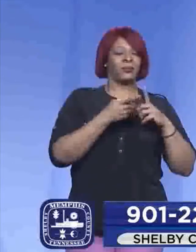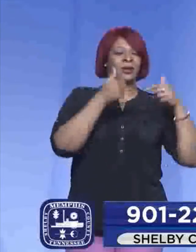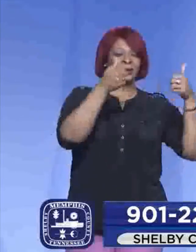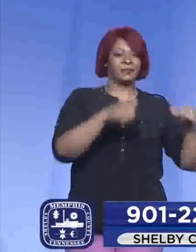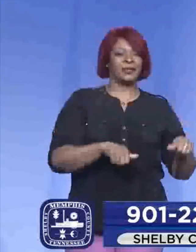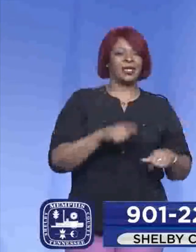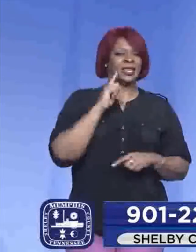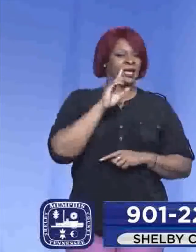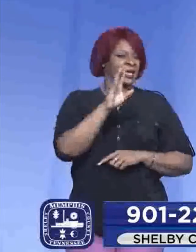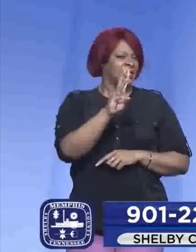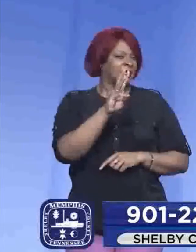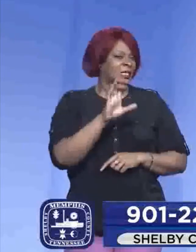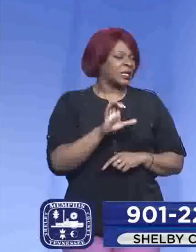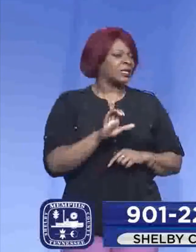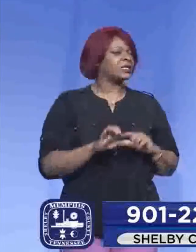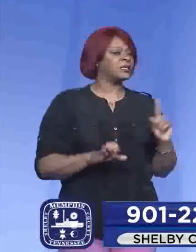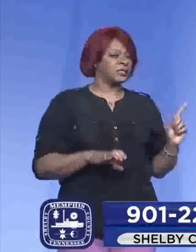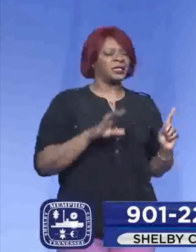it's